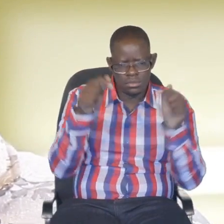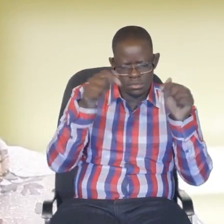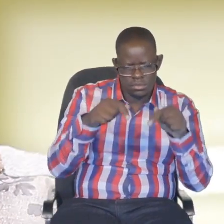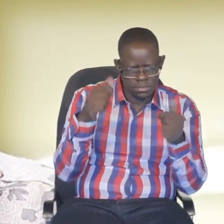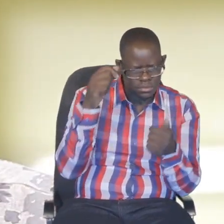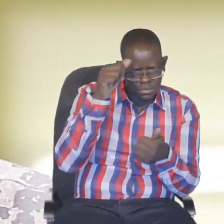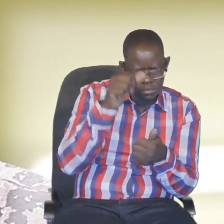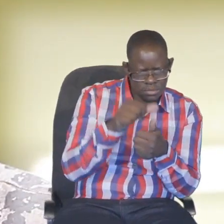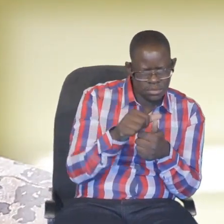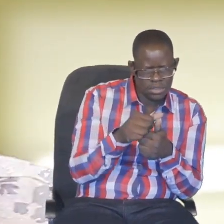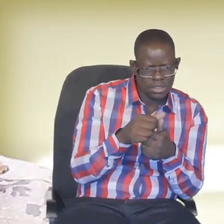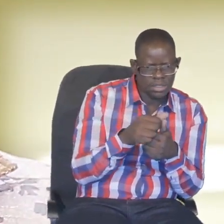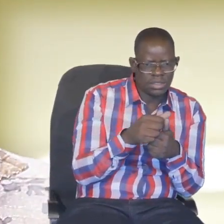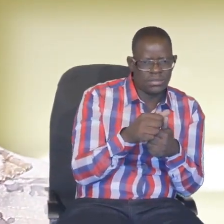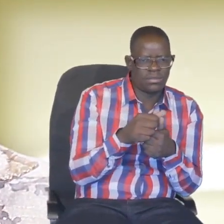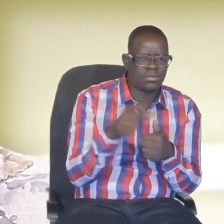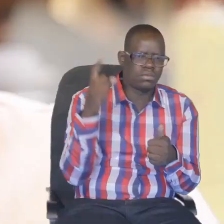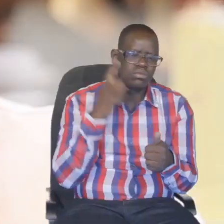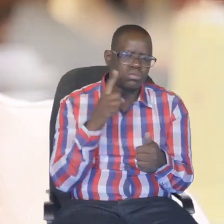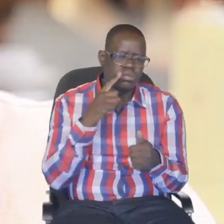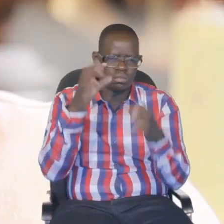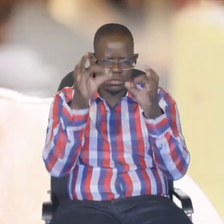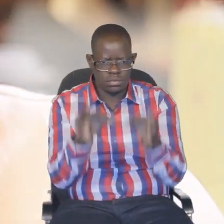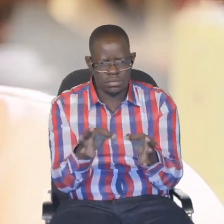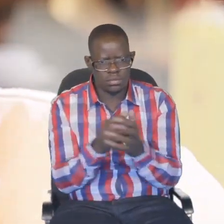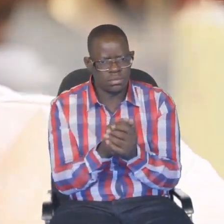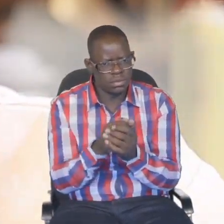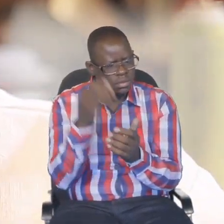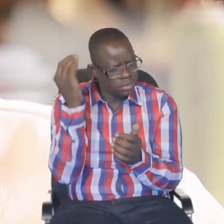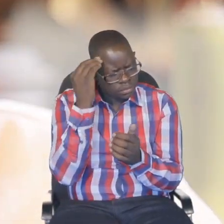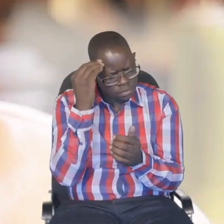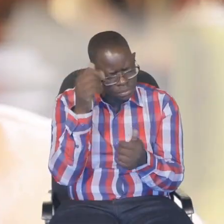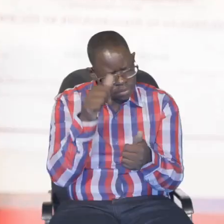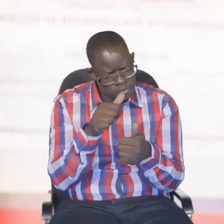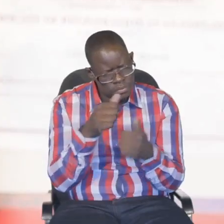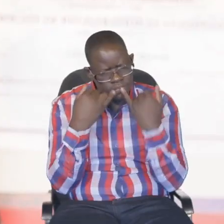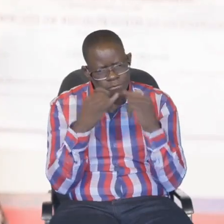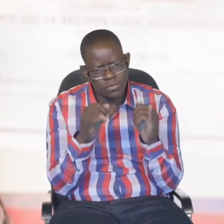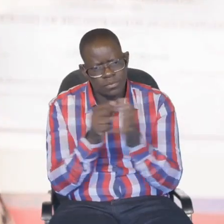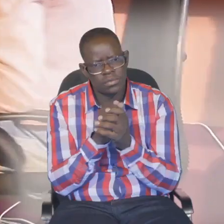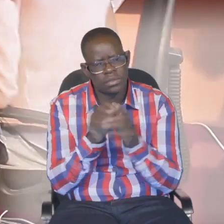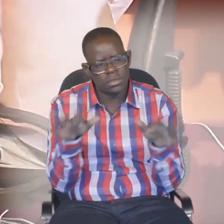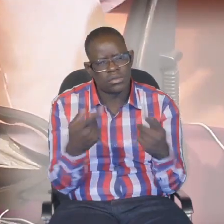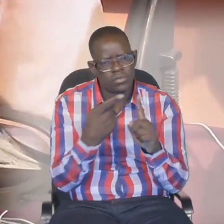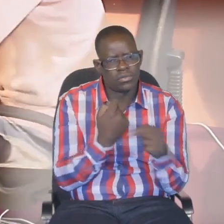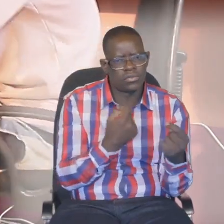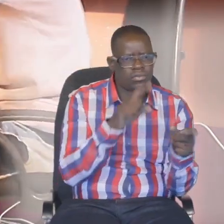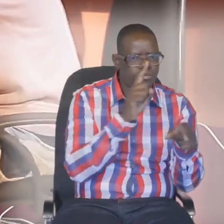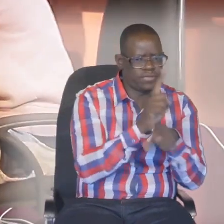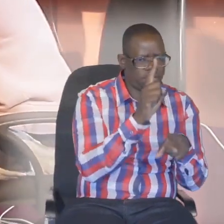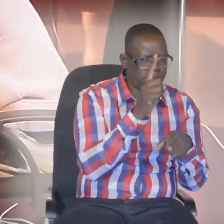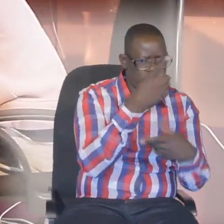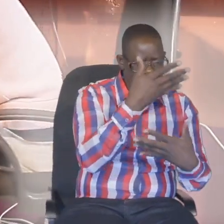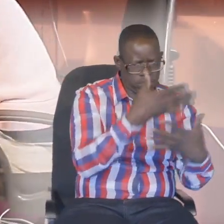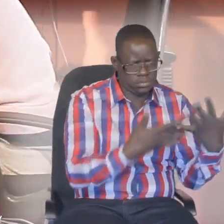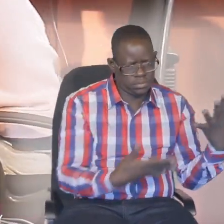think we can draw up a creditors control account. Remember that the information of the creditor's control account is obtained from the books of the first entry.